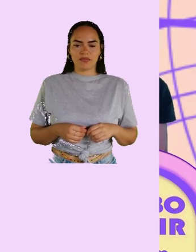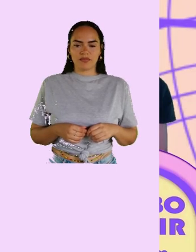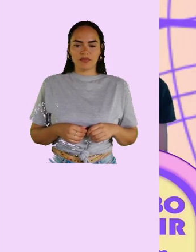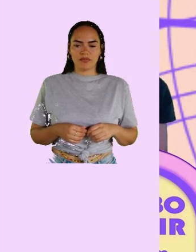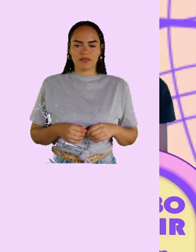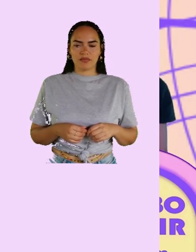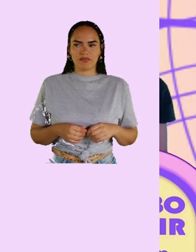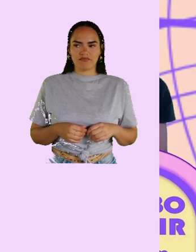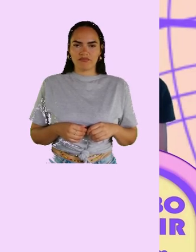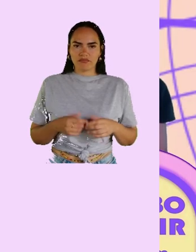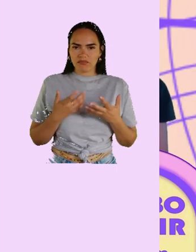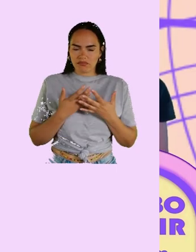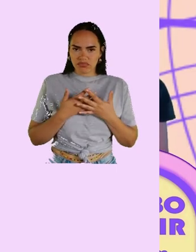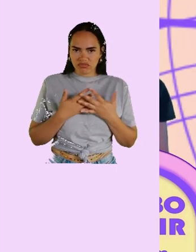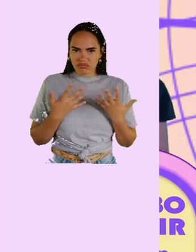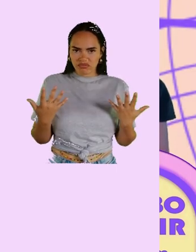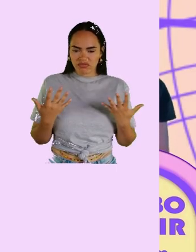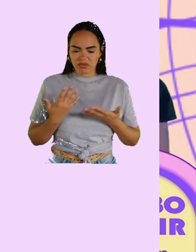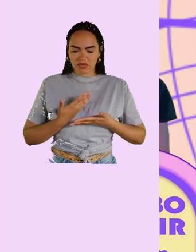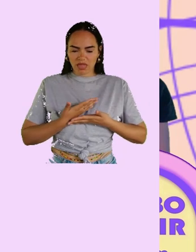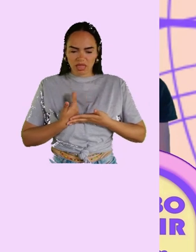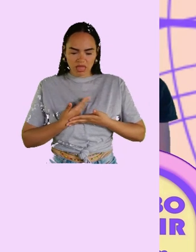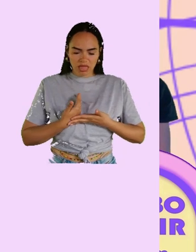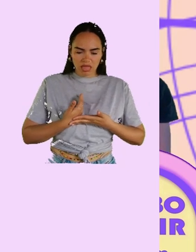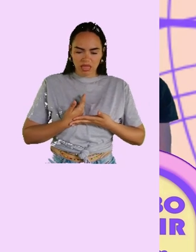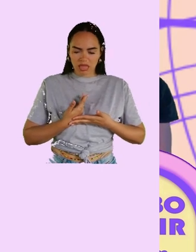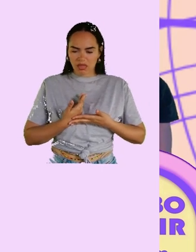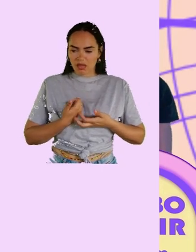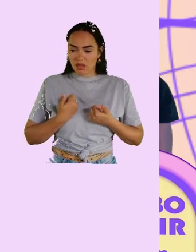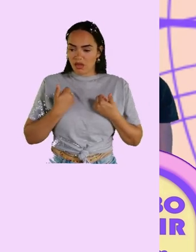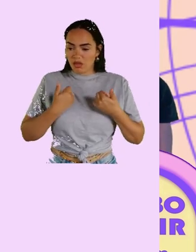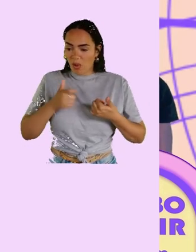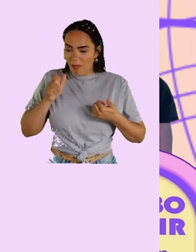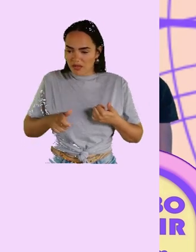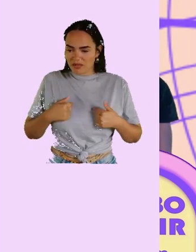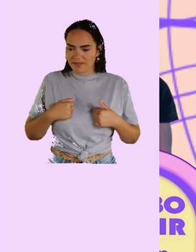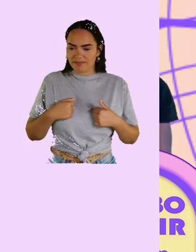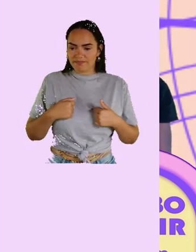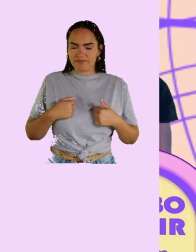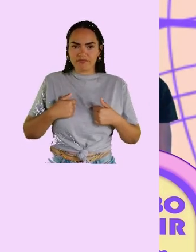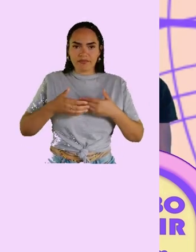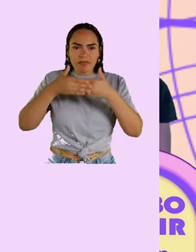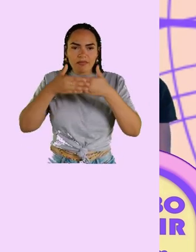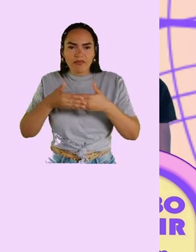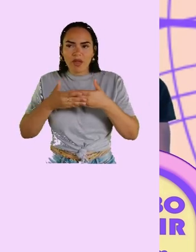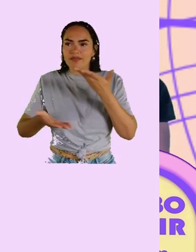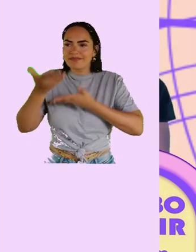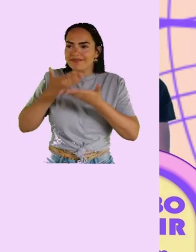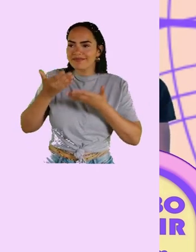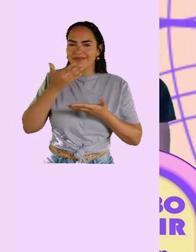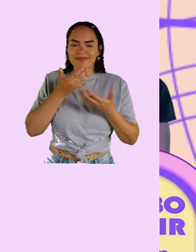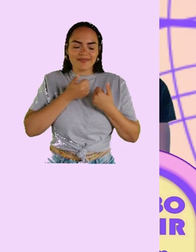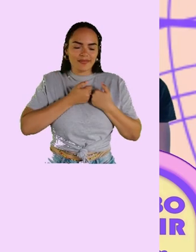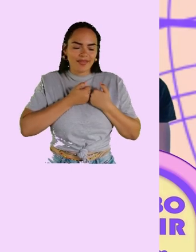We have a lot of insecurities around being a good person. Our friends tell us that we're kind